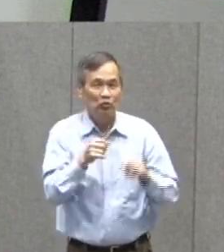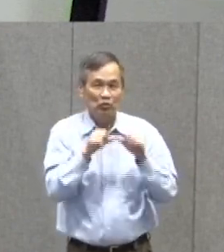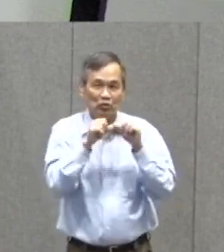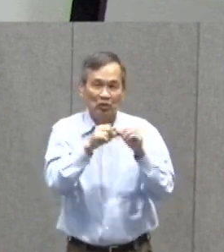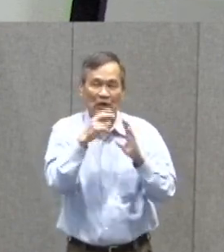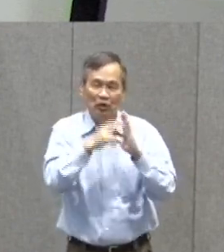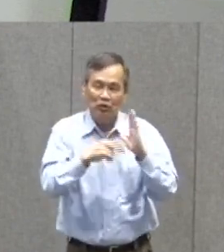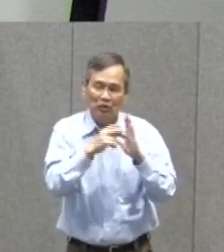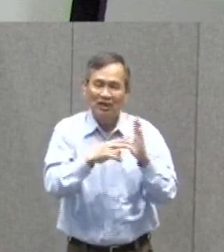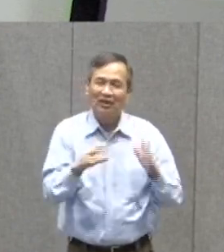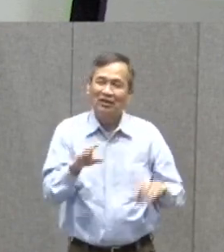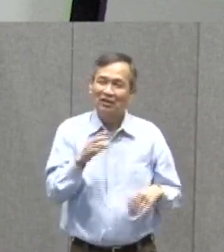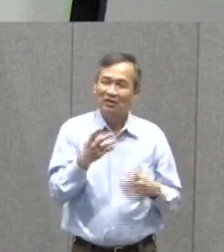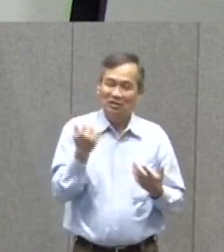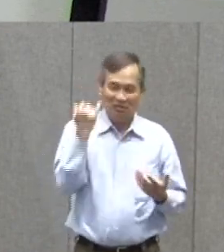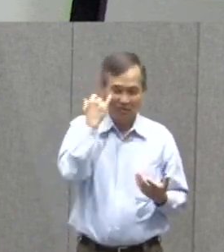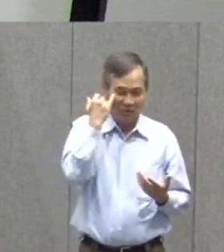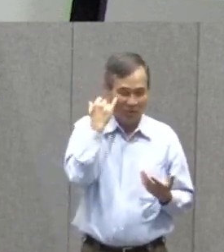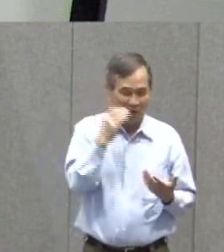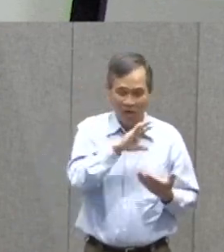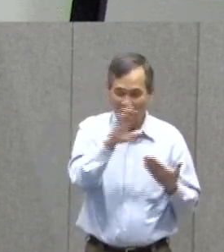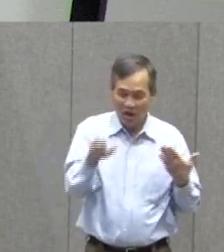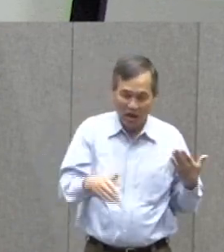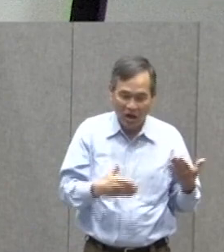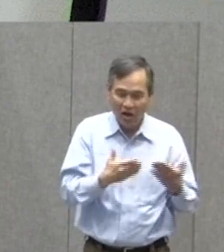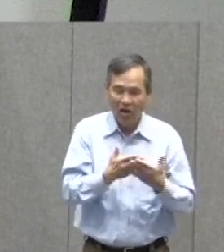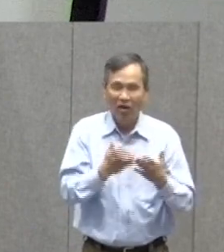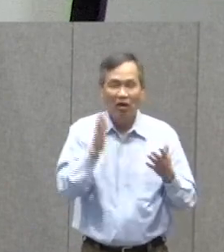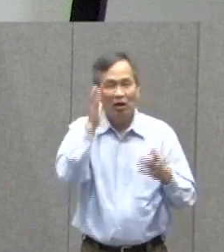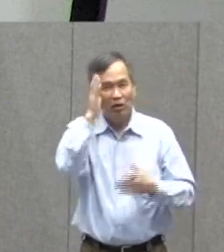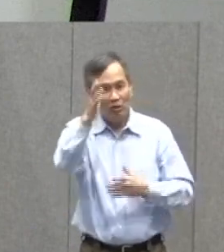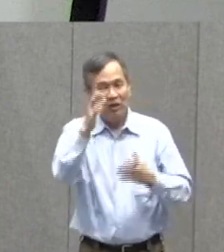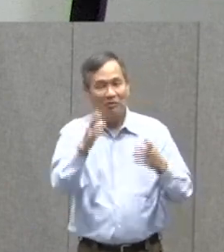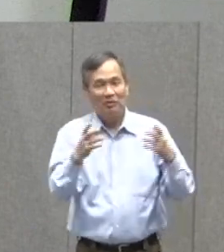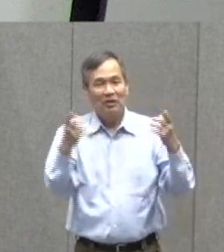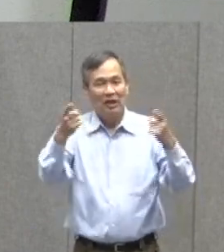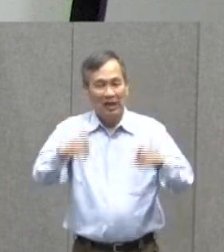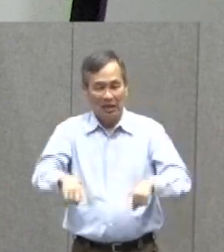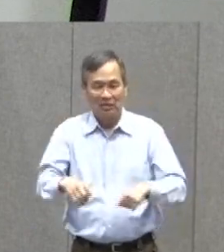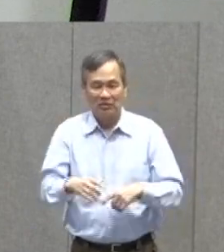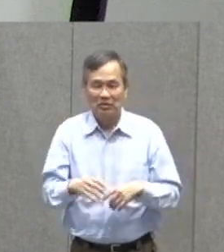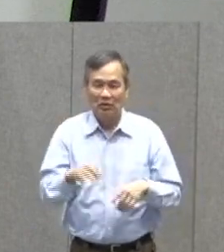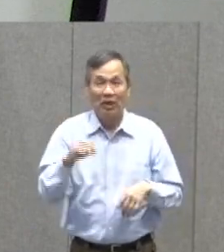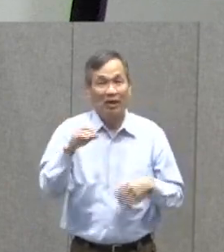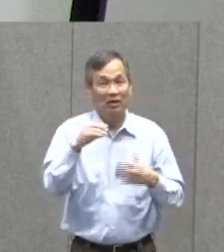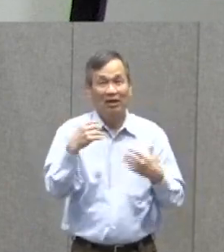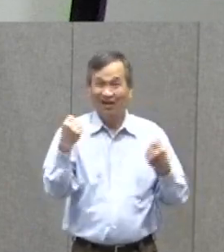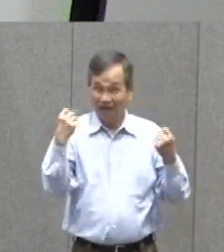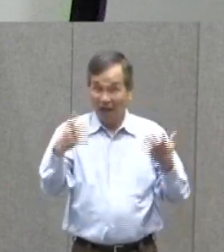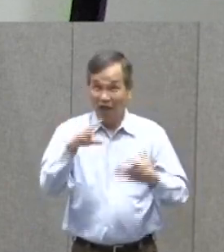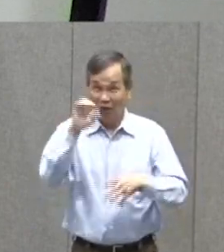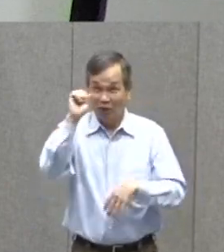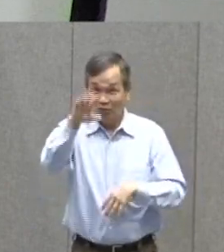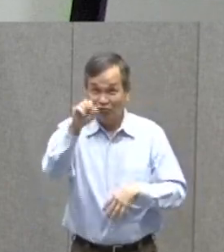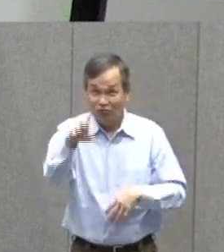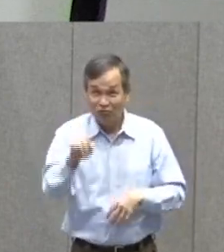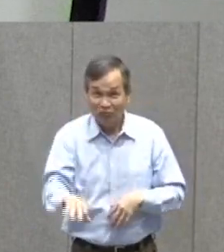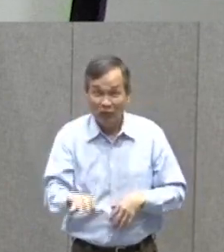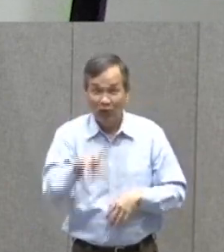And what if all were true? So as I placed all these questions to you and as you thought about